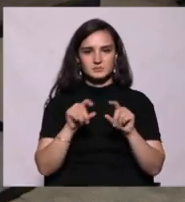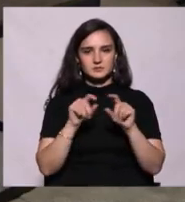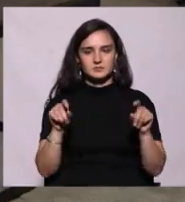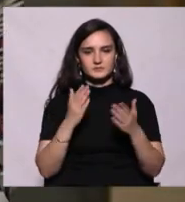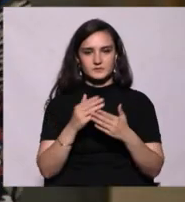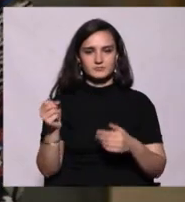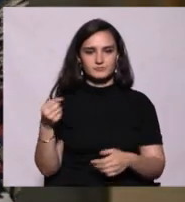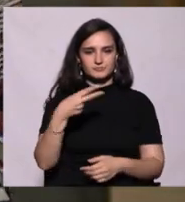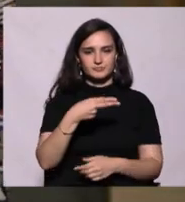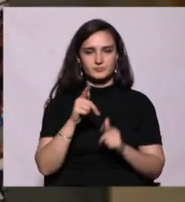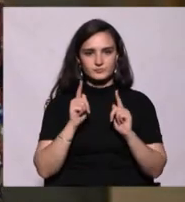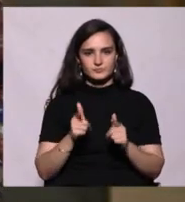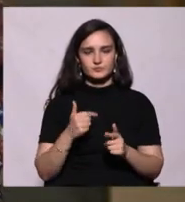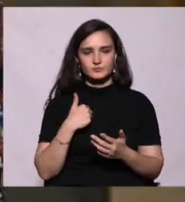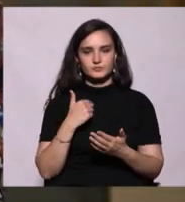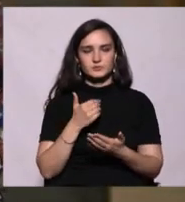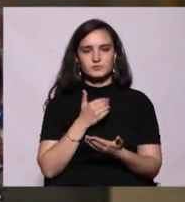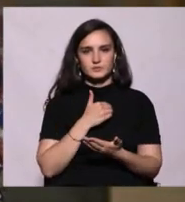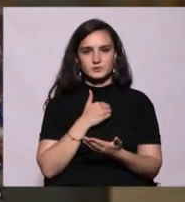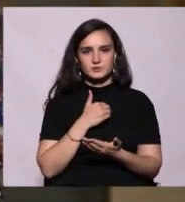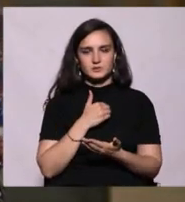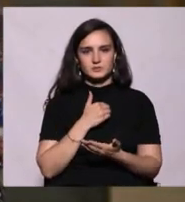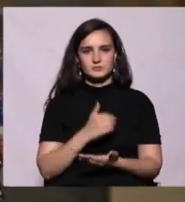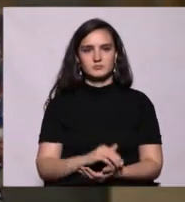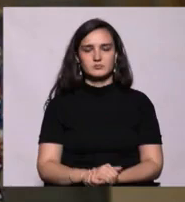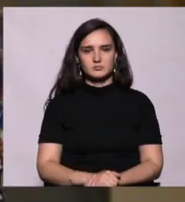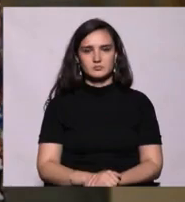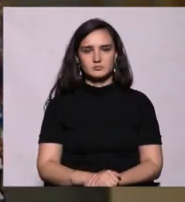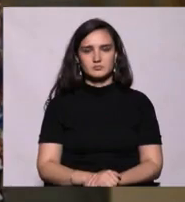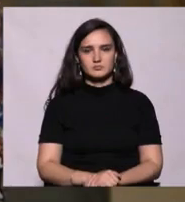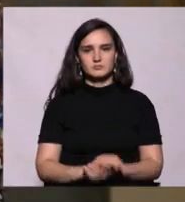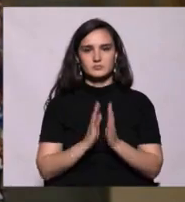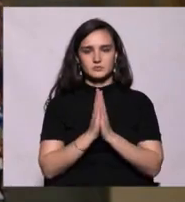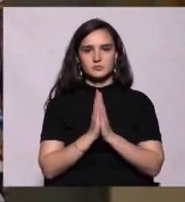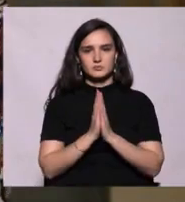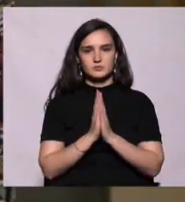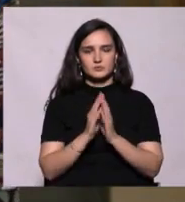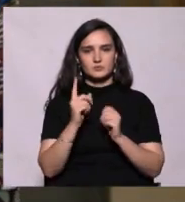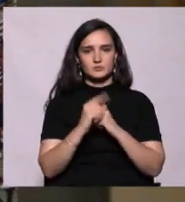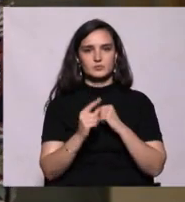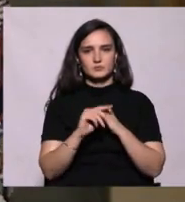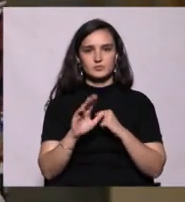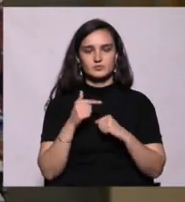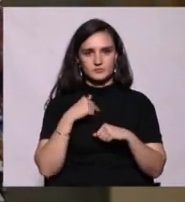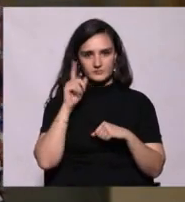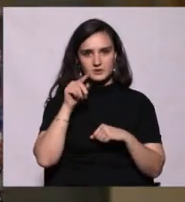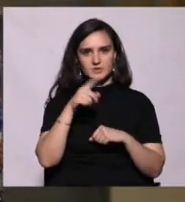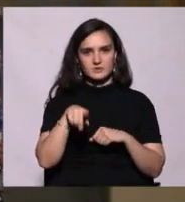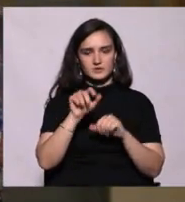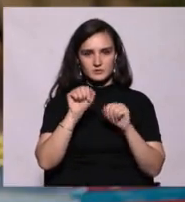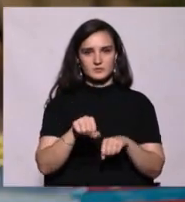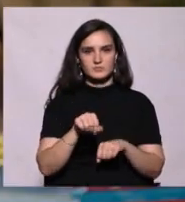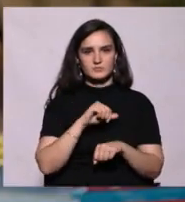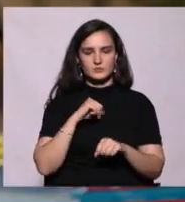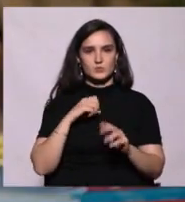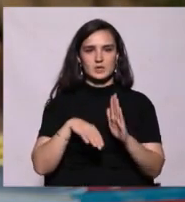screen. And we have provided the template for you, but please do not copy. We know that you can do way